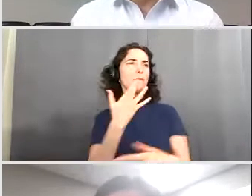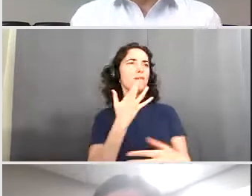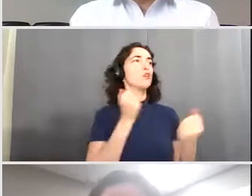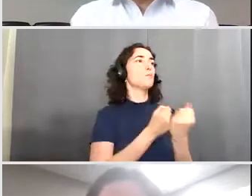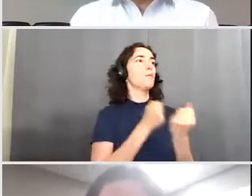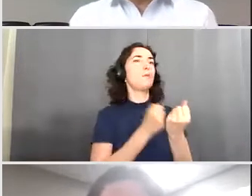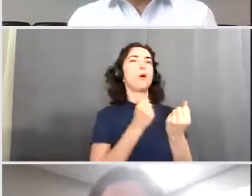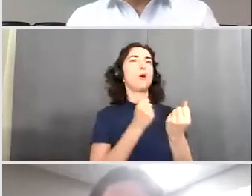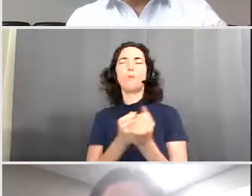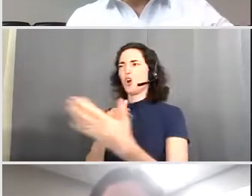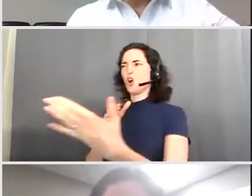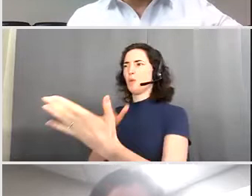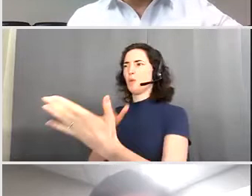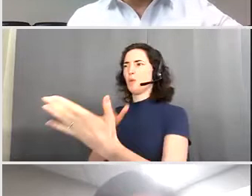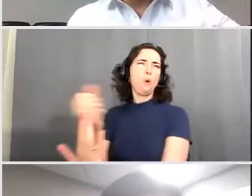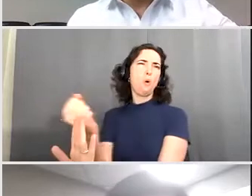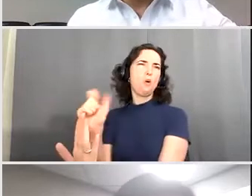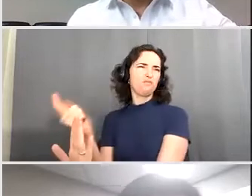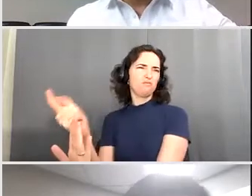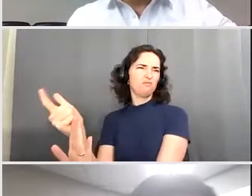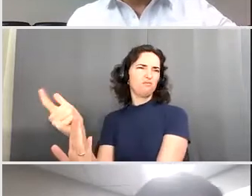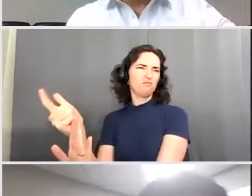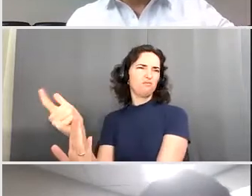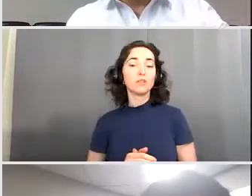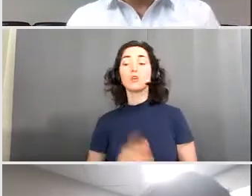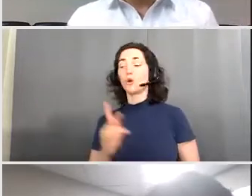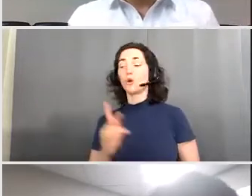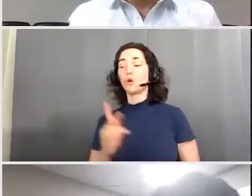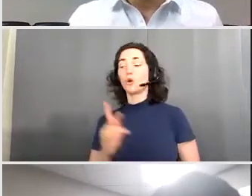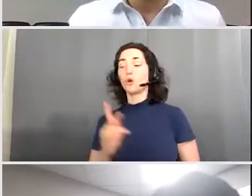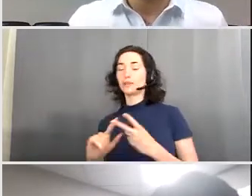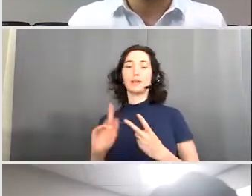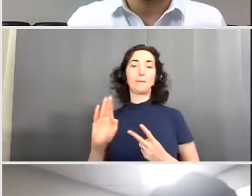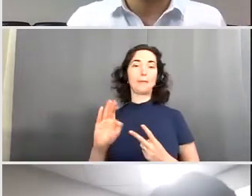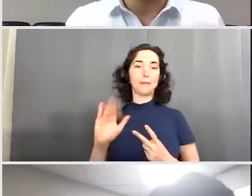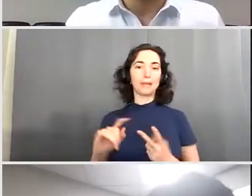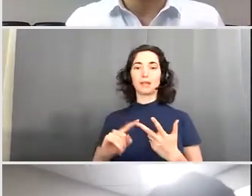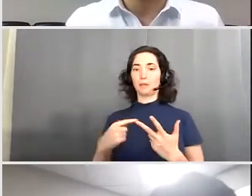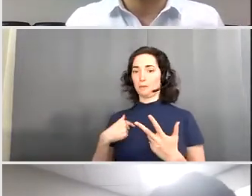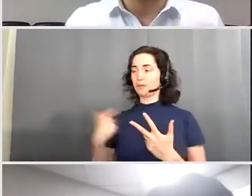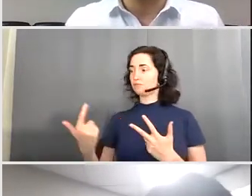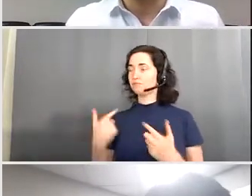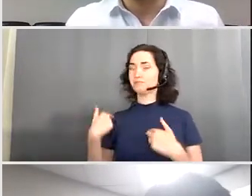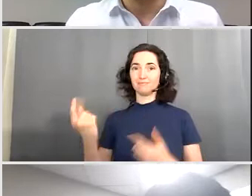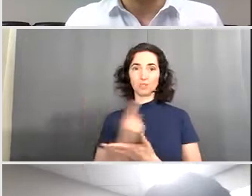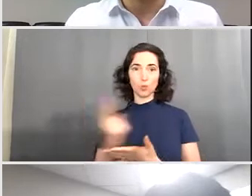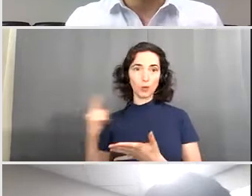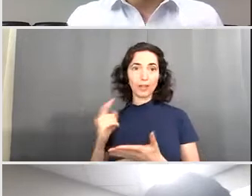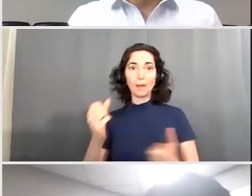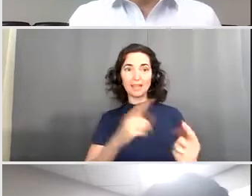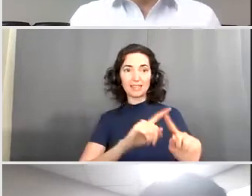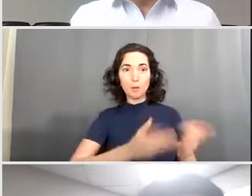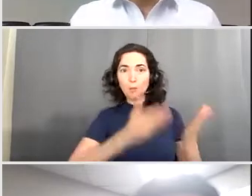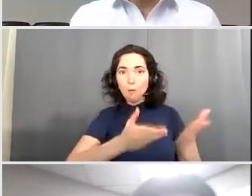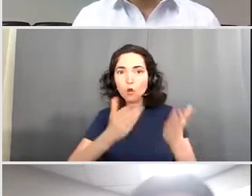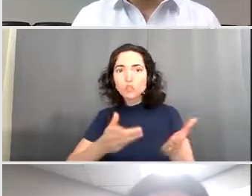anything. Kelly and I and Bambi had the opportunity over the last week to continue to collect information about these proposals